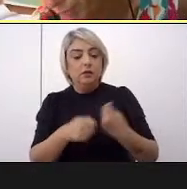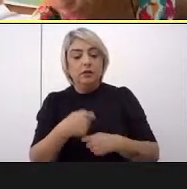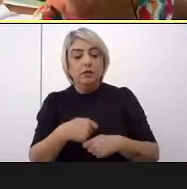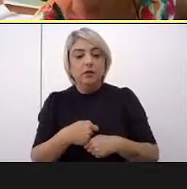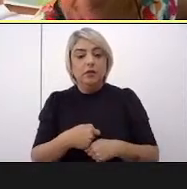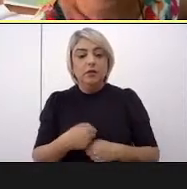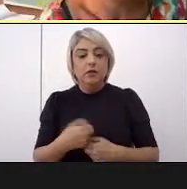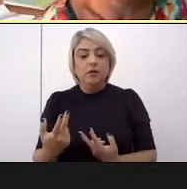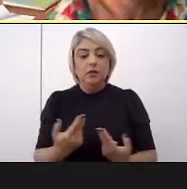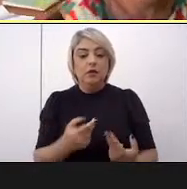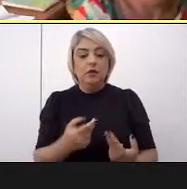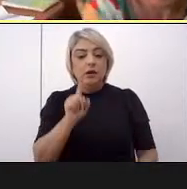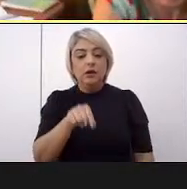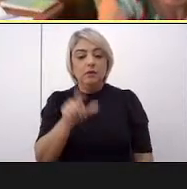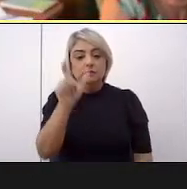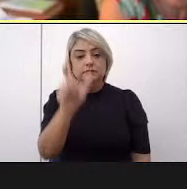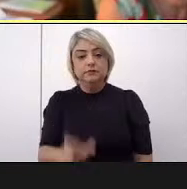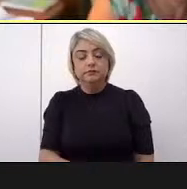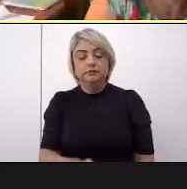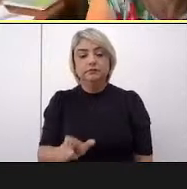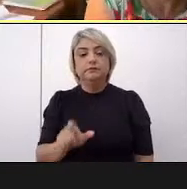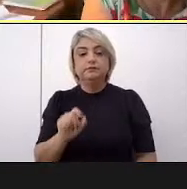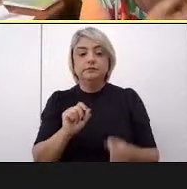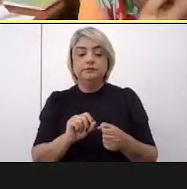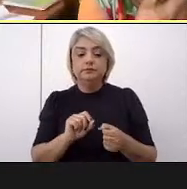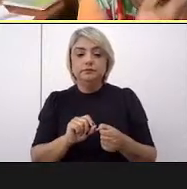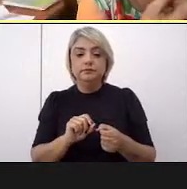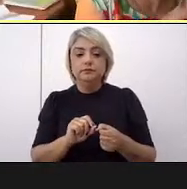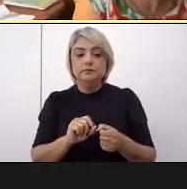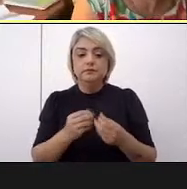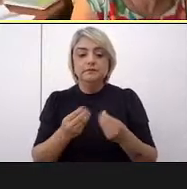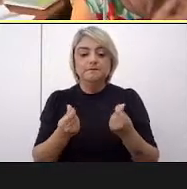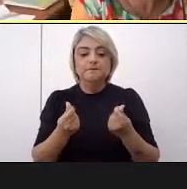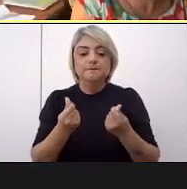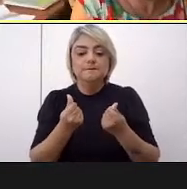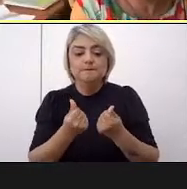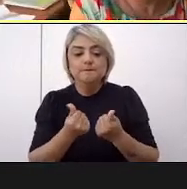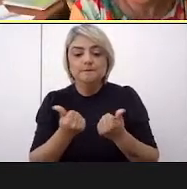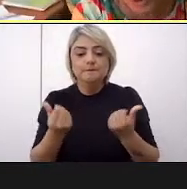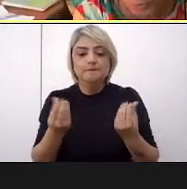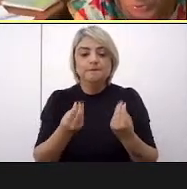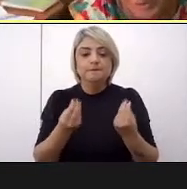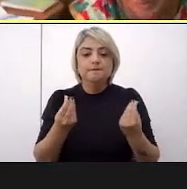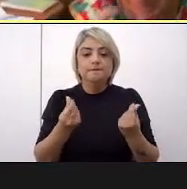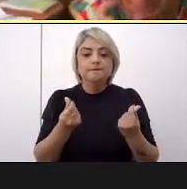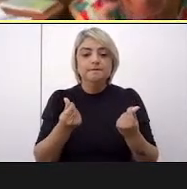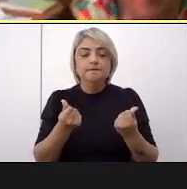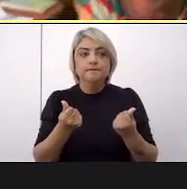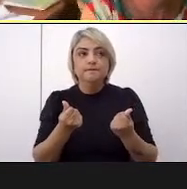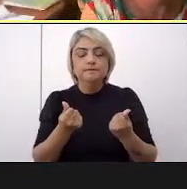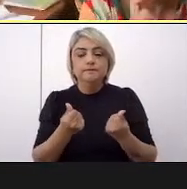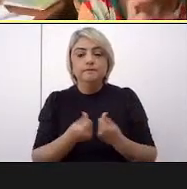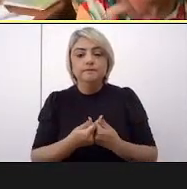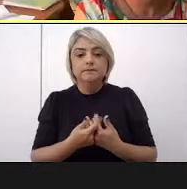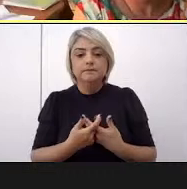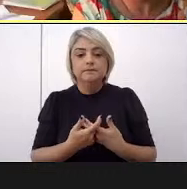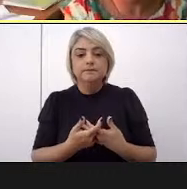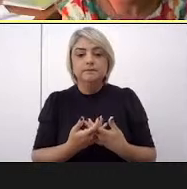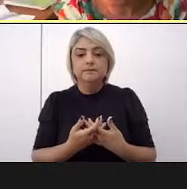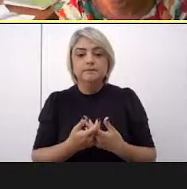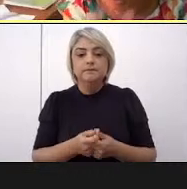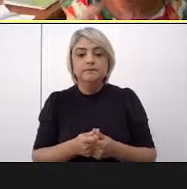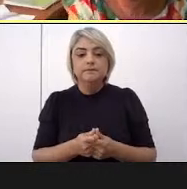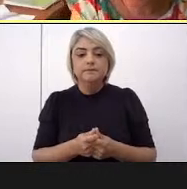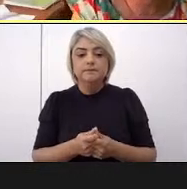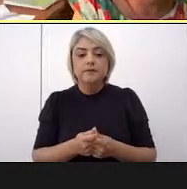agri-food trade, but it exists, and it was they were the first one using the standard approach